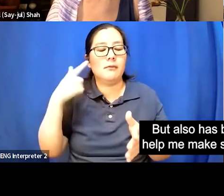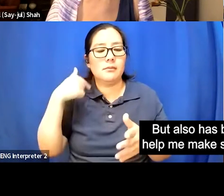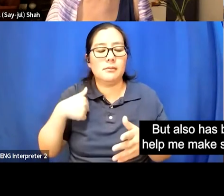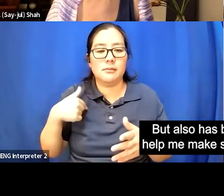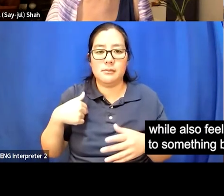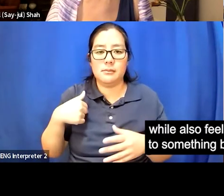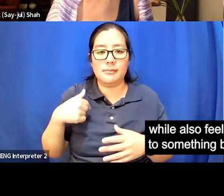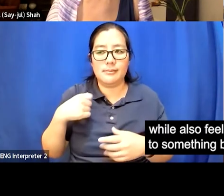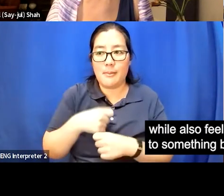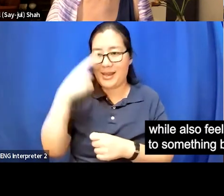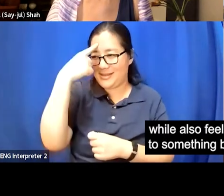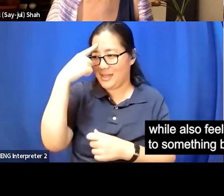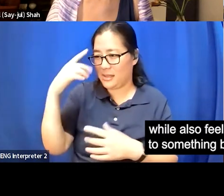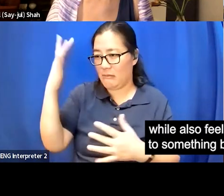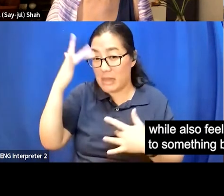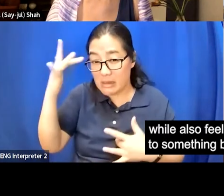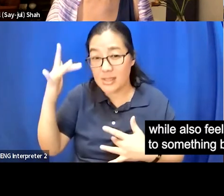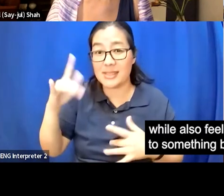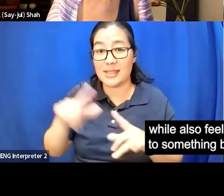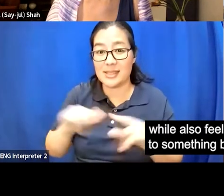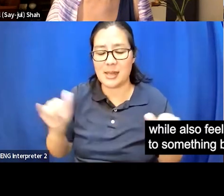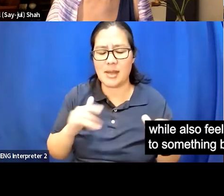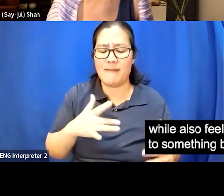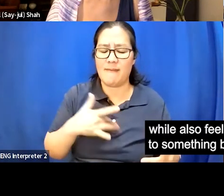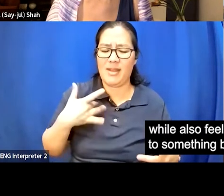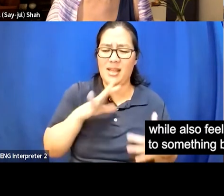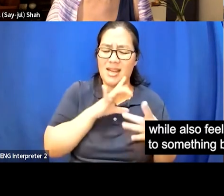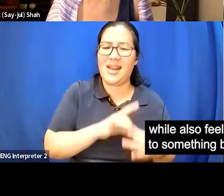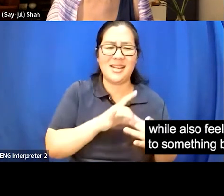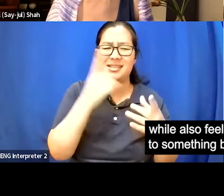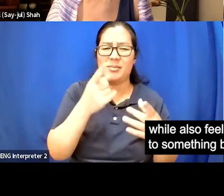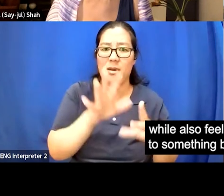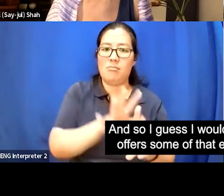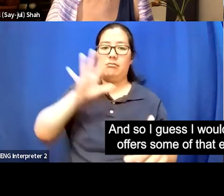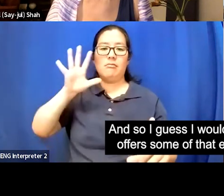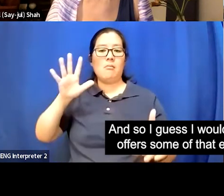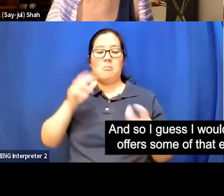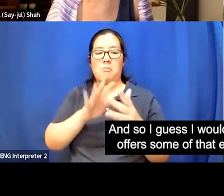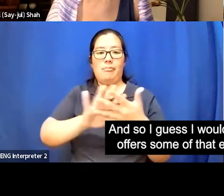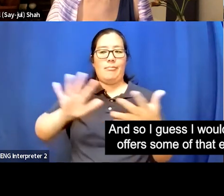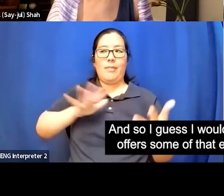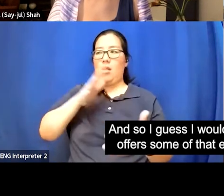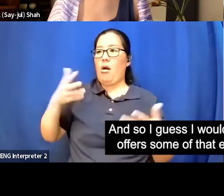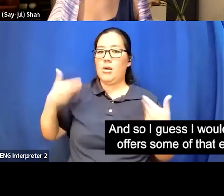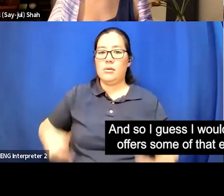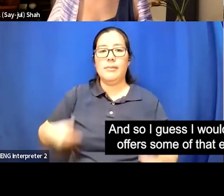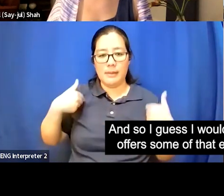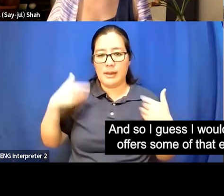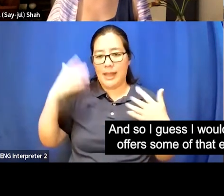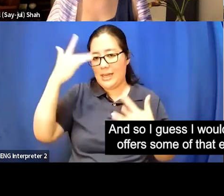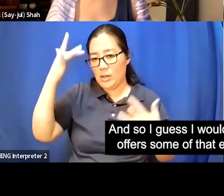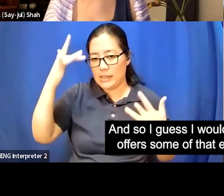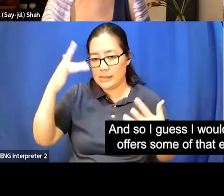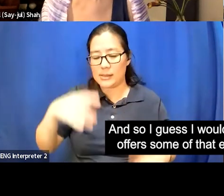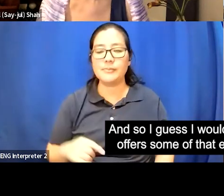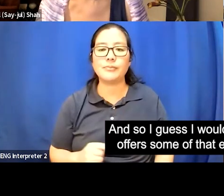of illness while also feeling connected to something beyond illness. And so I guess I